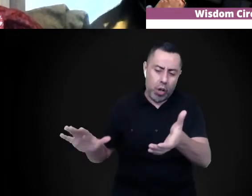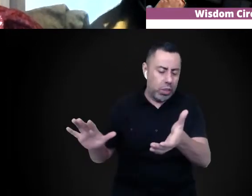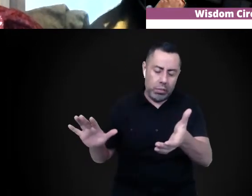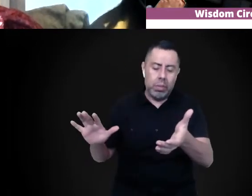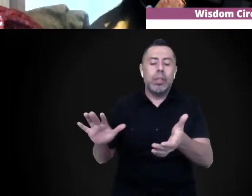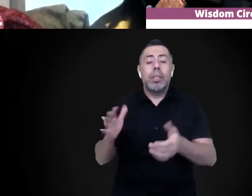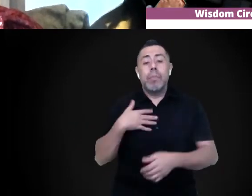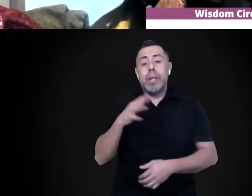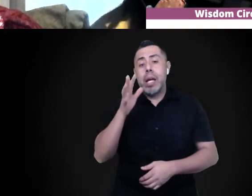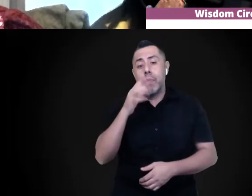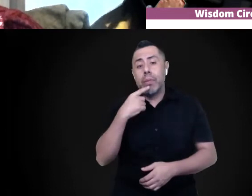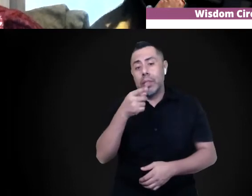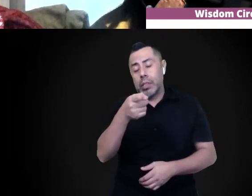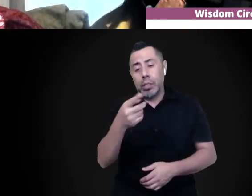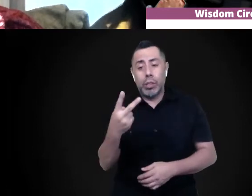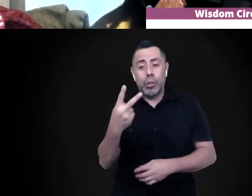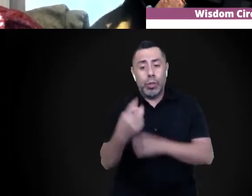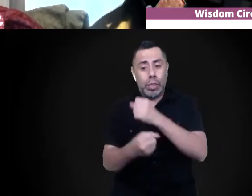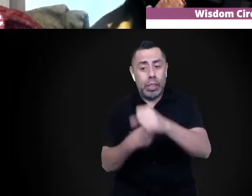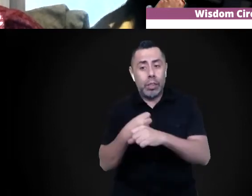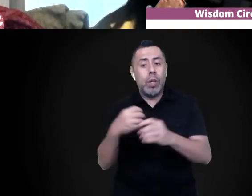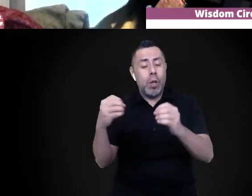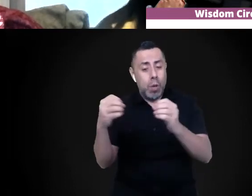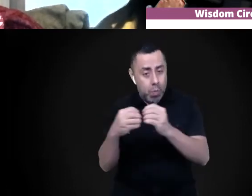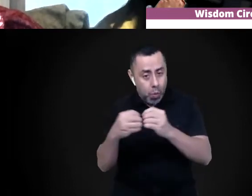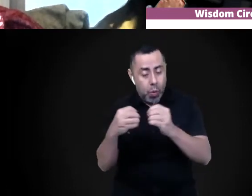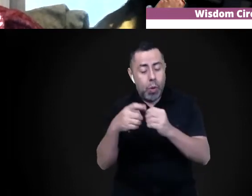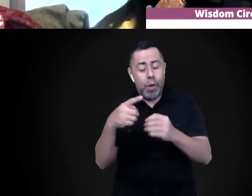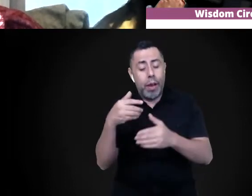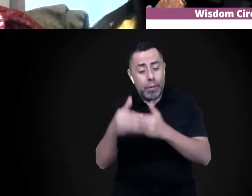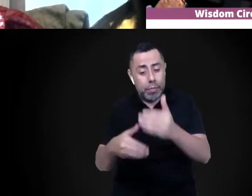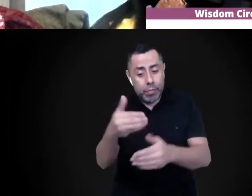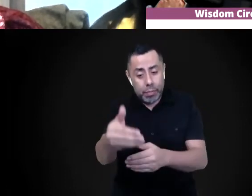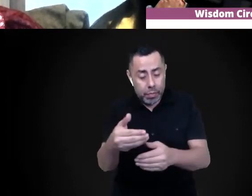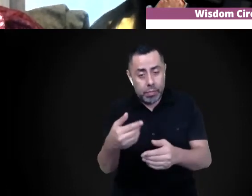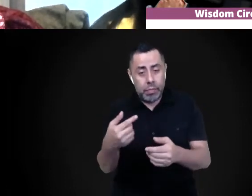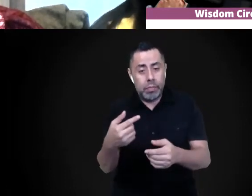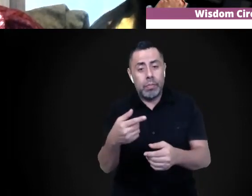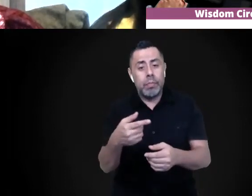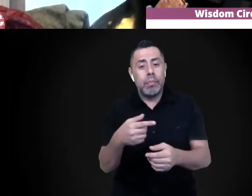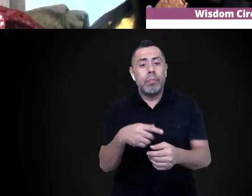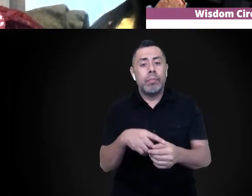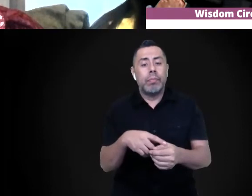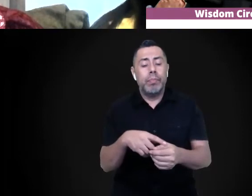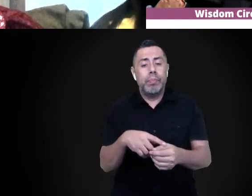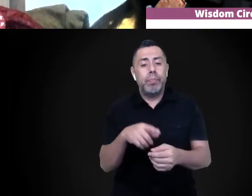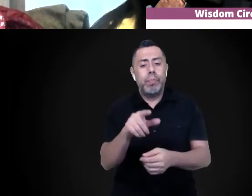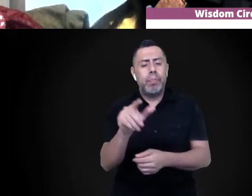about 2 more years in that. This time she, my mom had TB right along with,